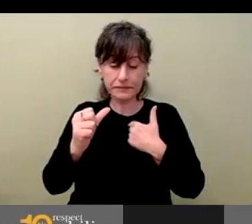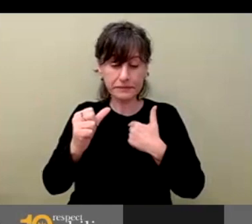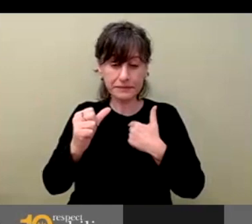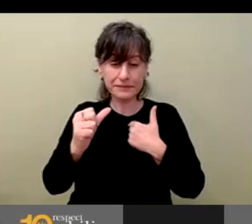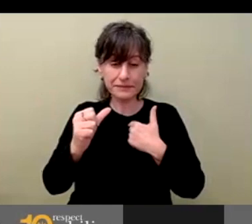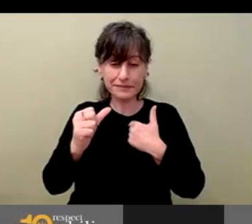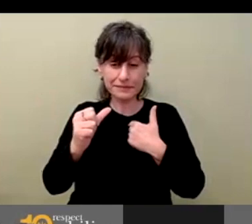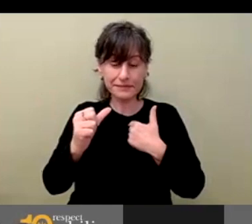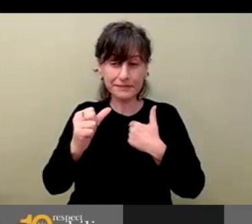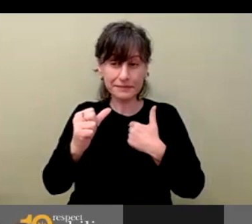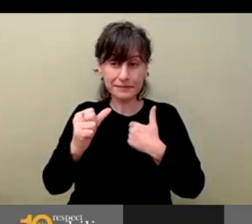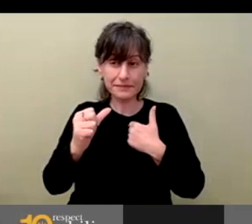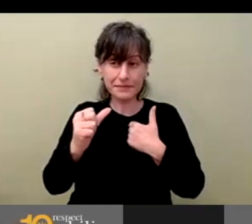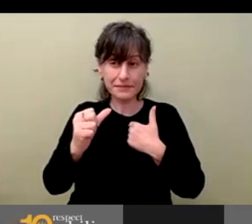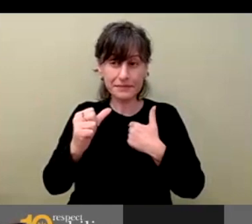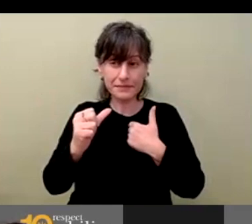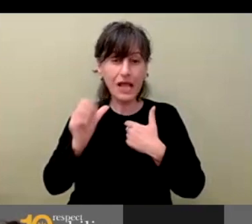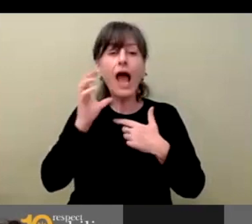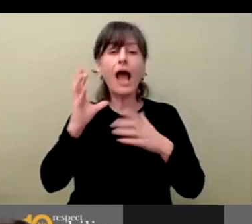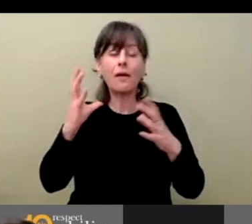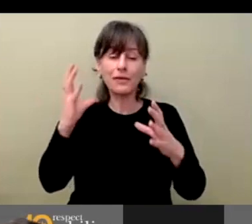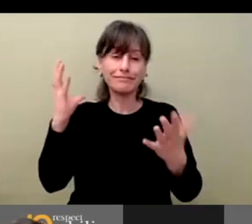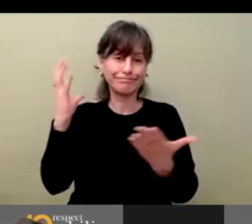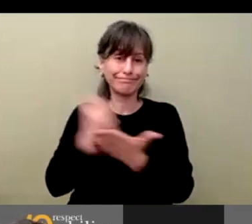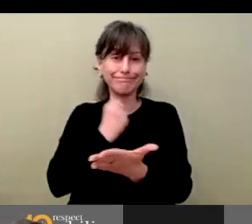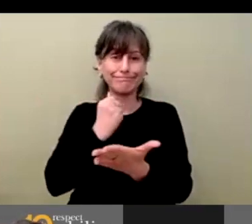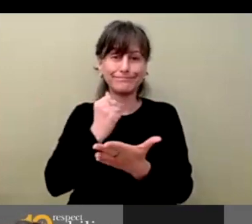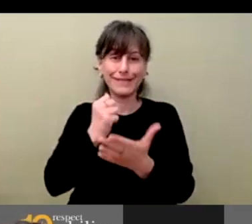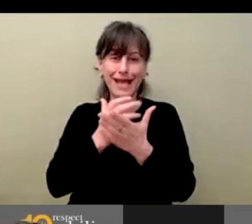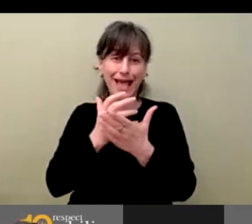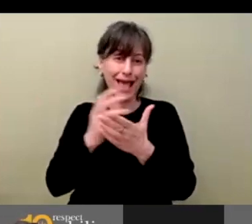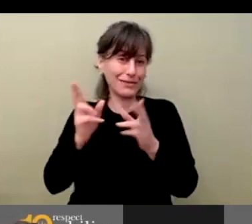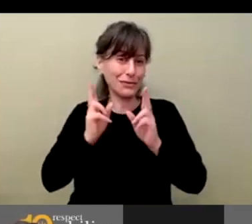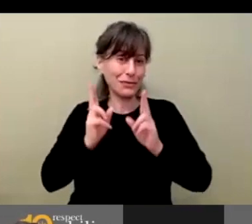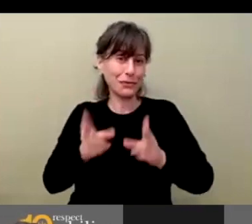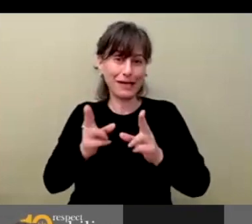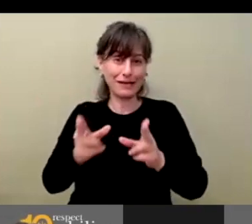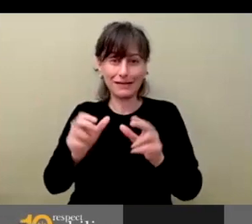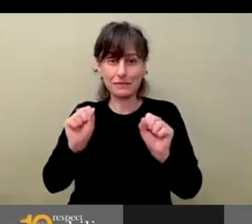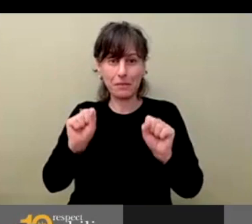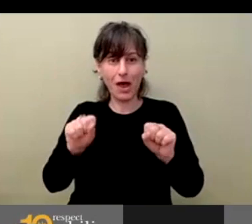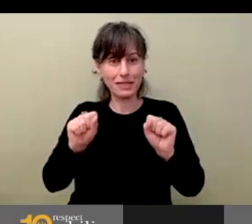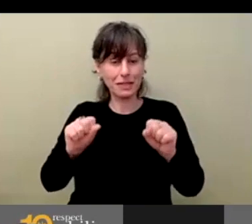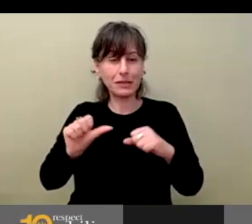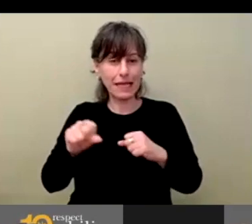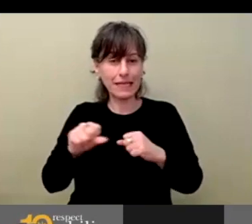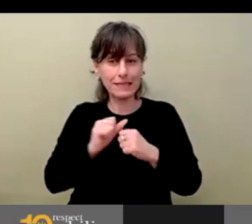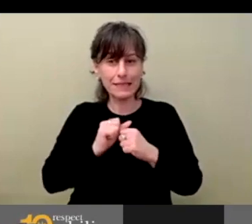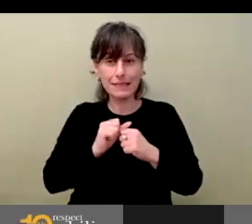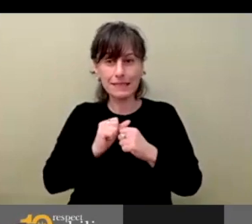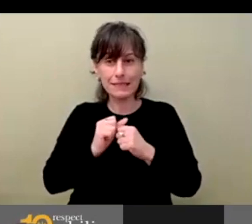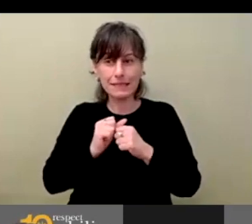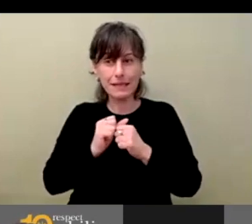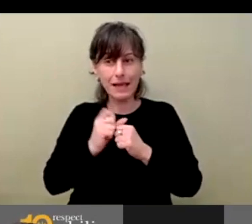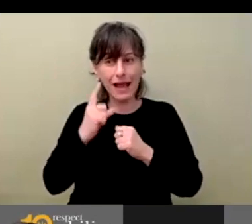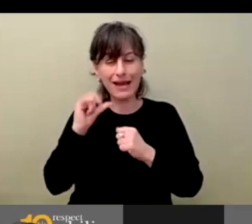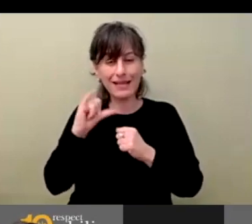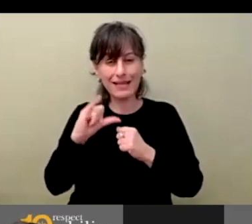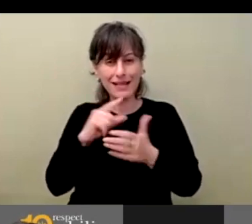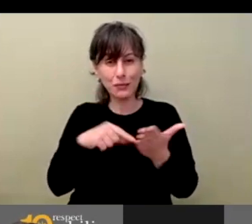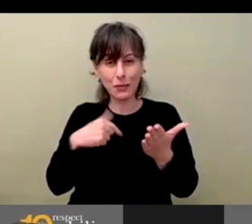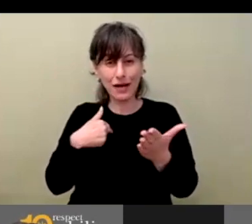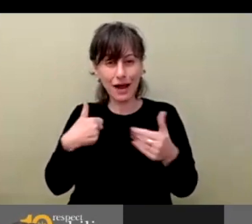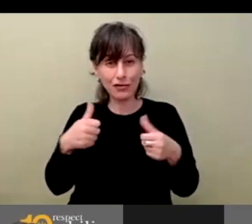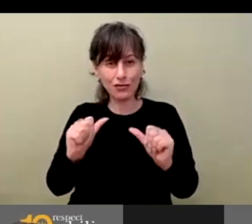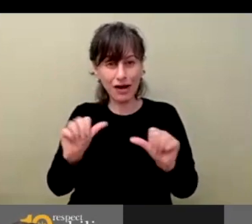would take them as quickly as I could. Sorry. But yeah, I think that's kind of what I try to do,